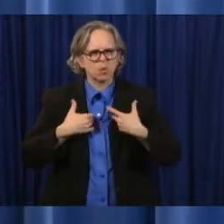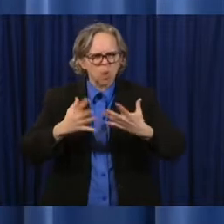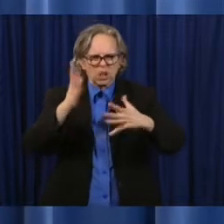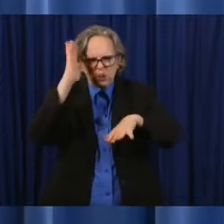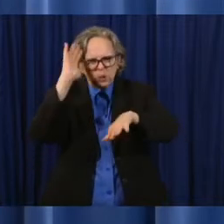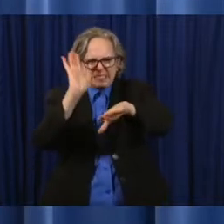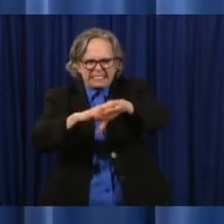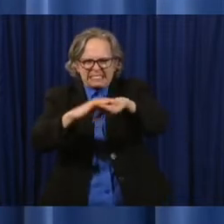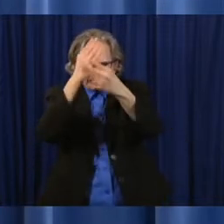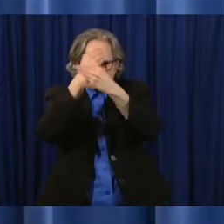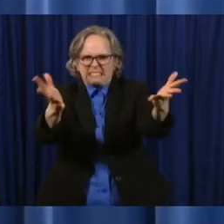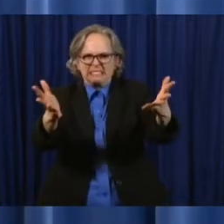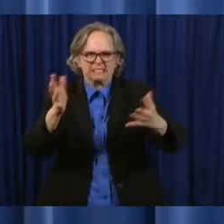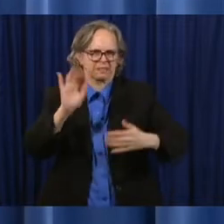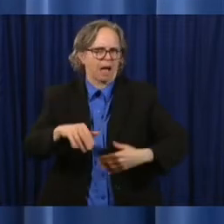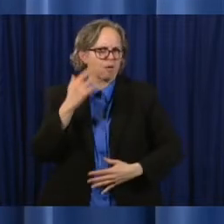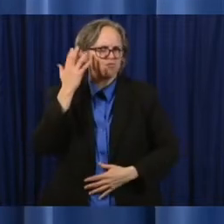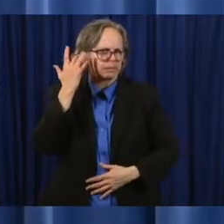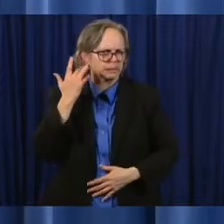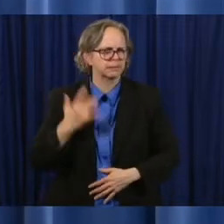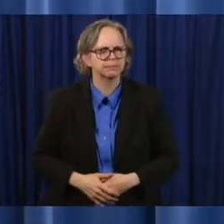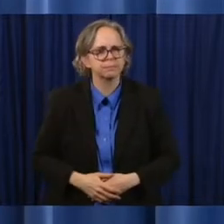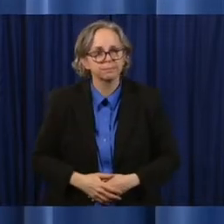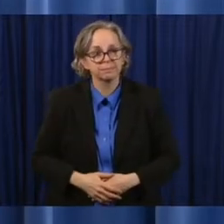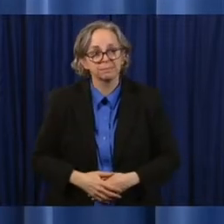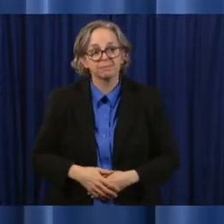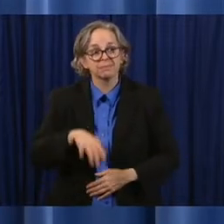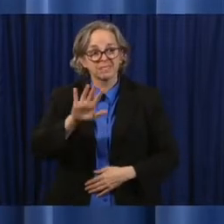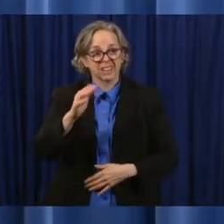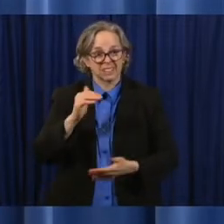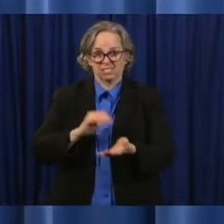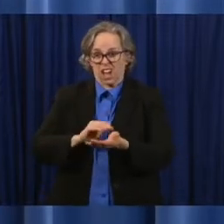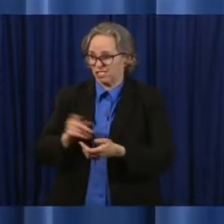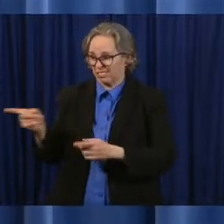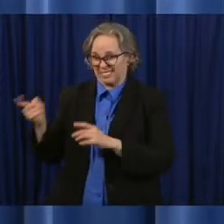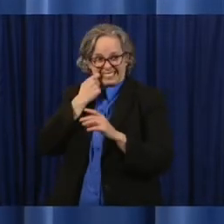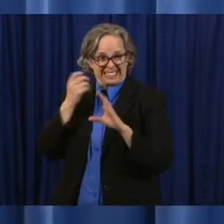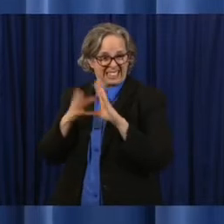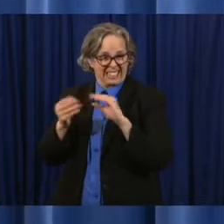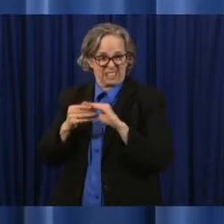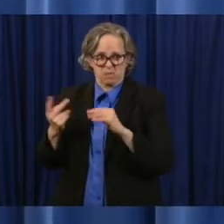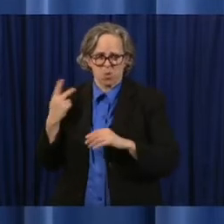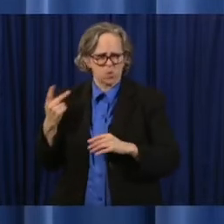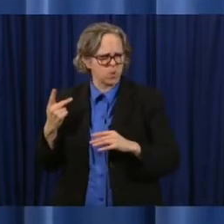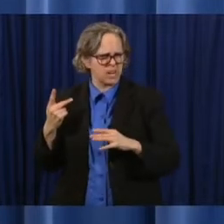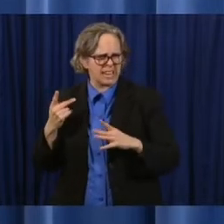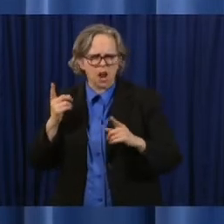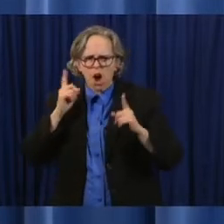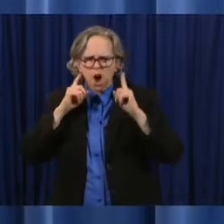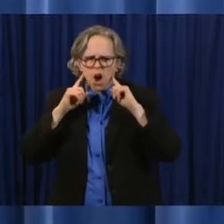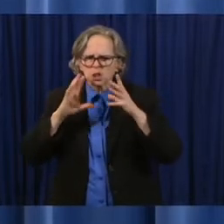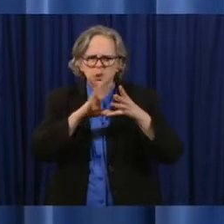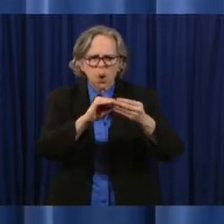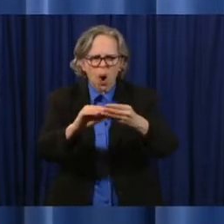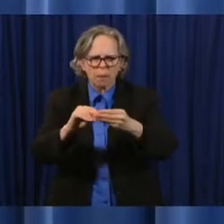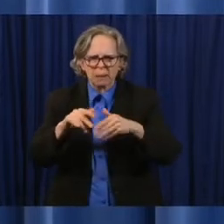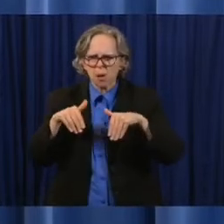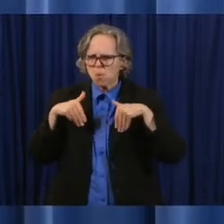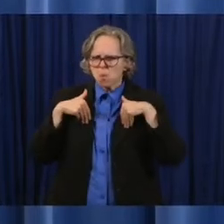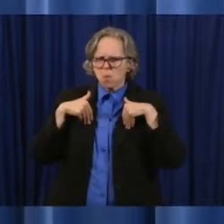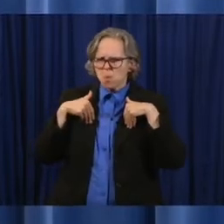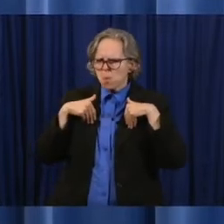right away. And again, as Dr. Acton said, both she and I have heard stories that are a little